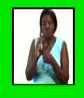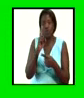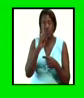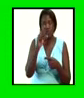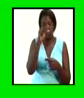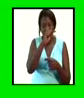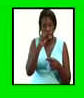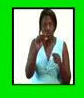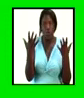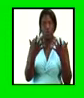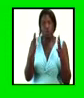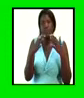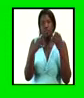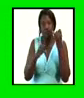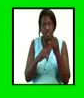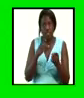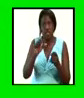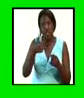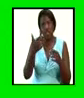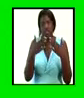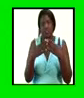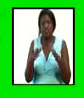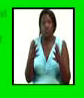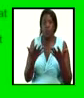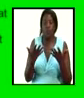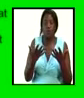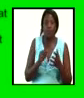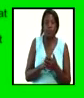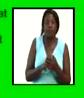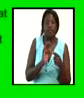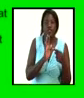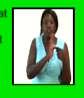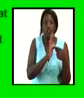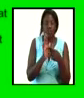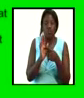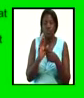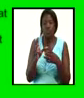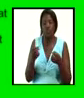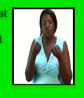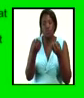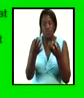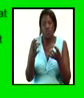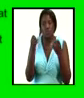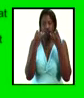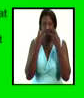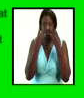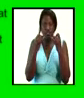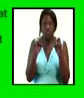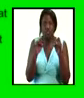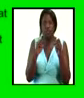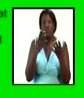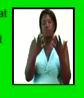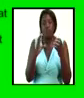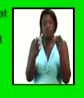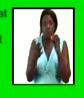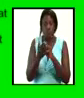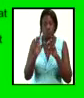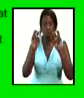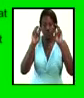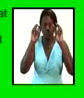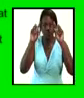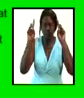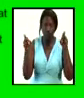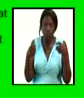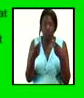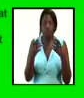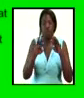or clause ends and another begins, to show additional information that could have been inserted in brackets to separate